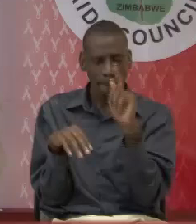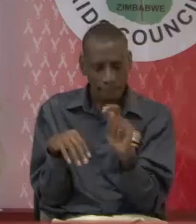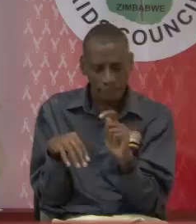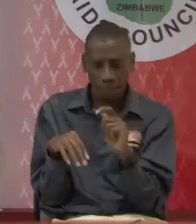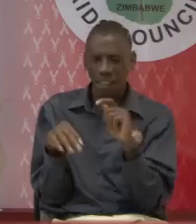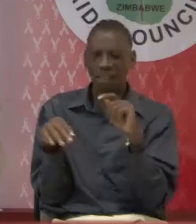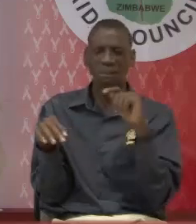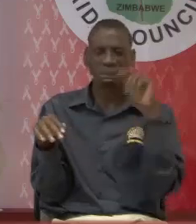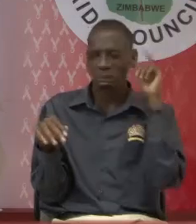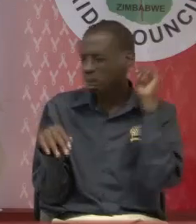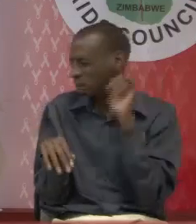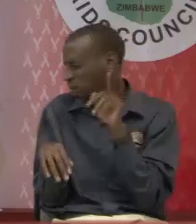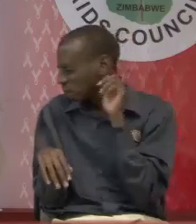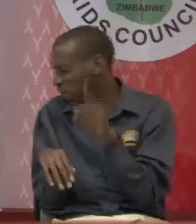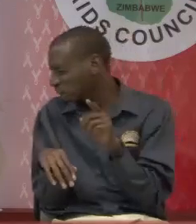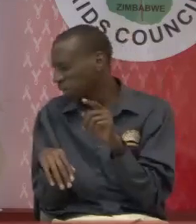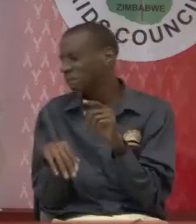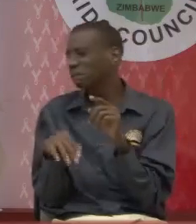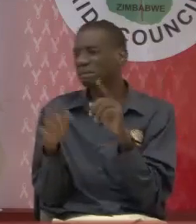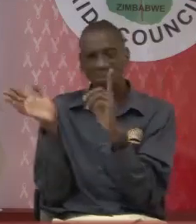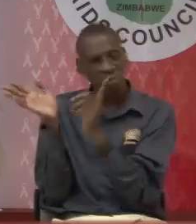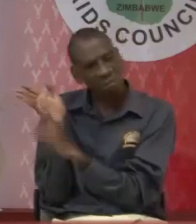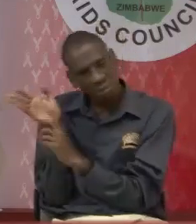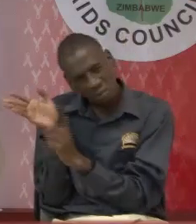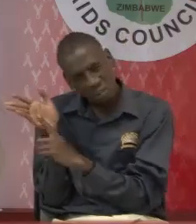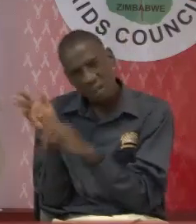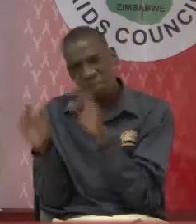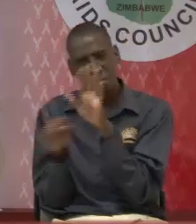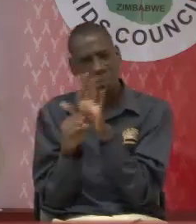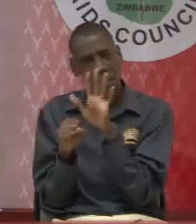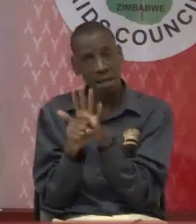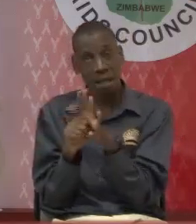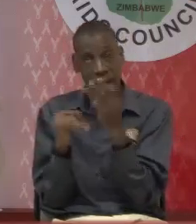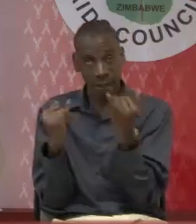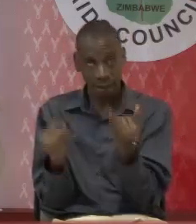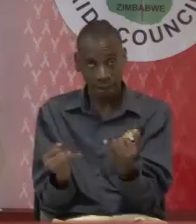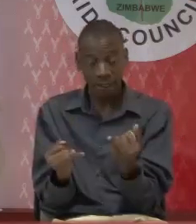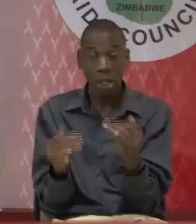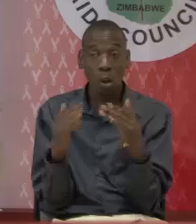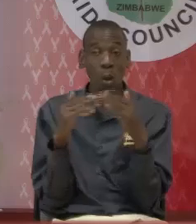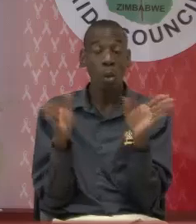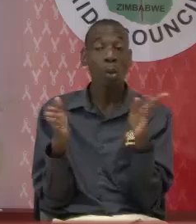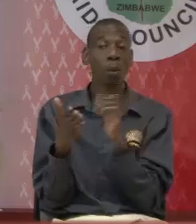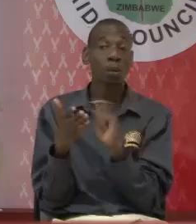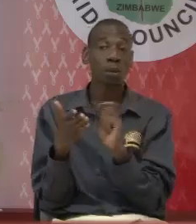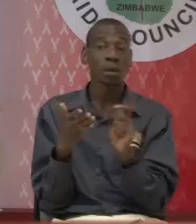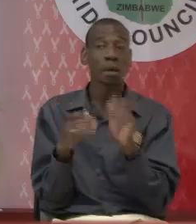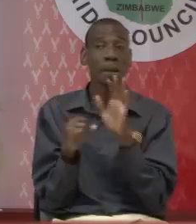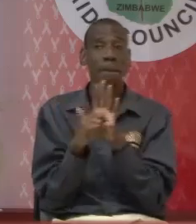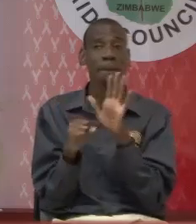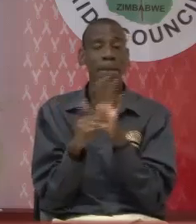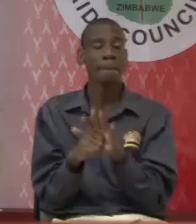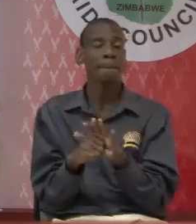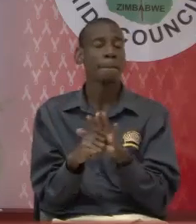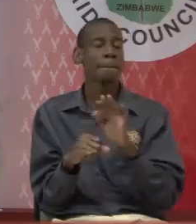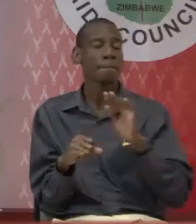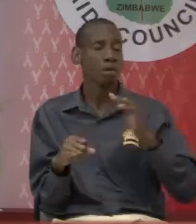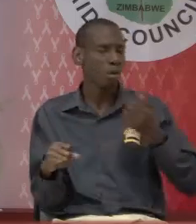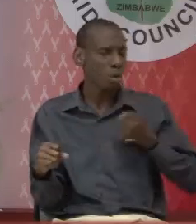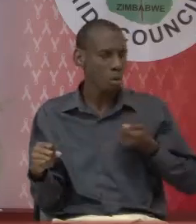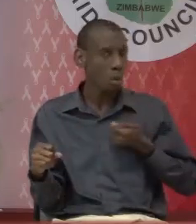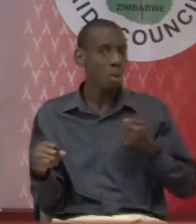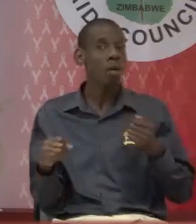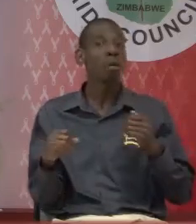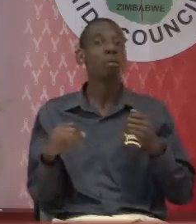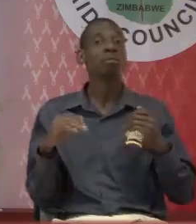vachiita misikanzwa iyo yekuti vachirarana iyoyi. Ndozviriko tikatarisa ezvinosvikufurwa kwaita zvikoro, vana vasikana vazhinji havana kukwanisa kudzokera kuchikoro,